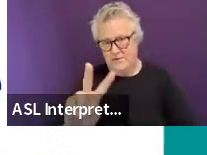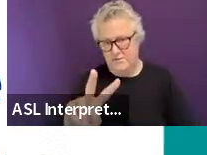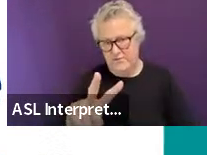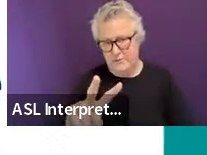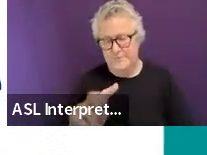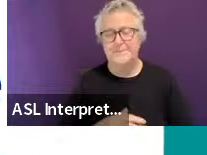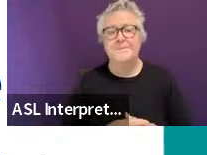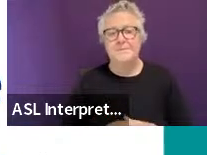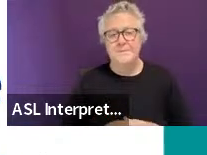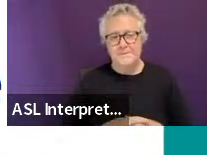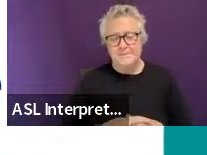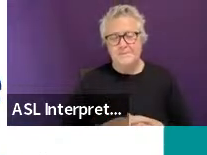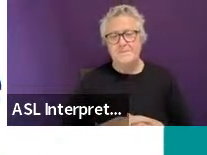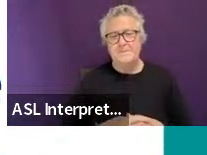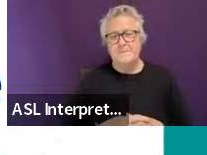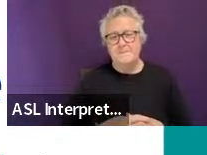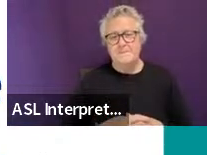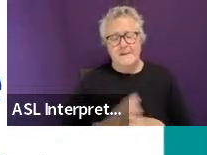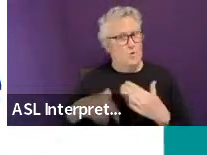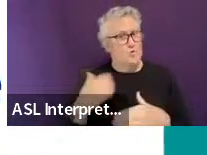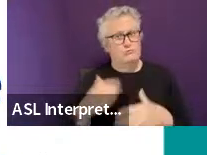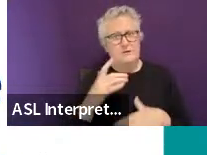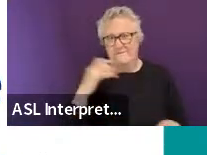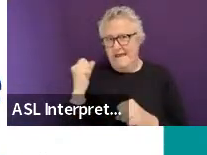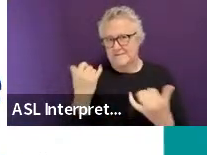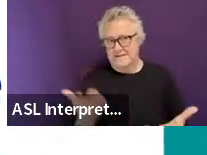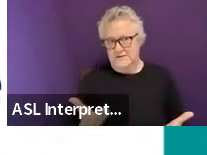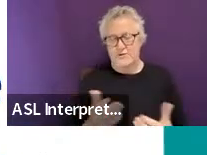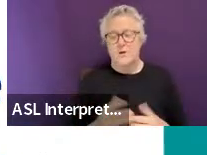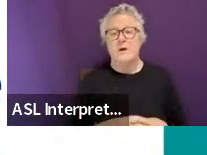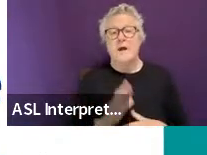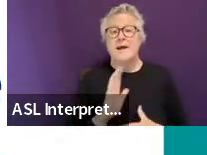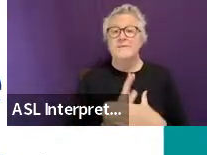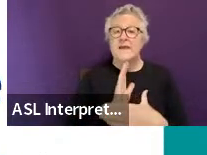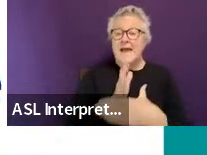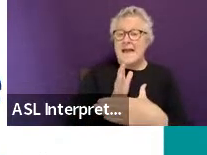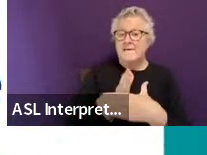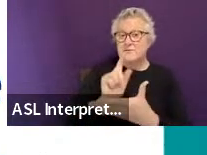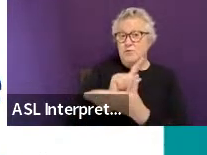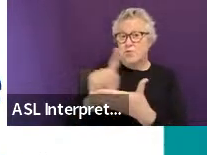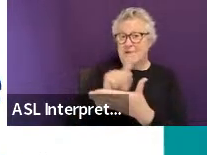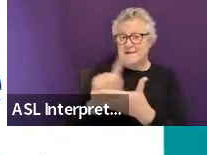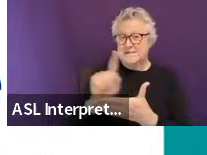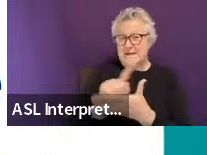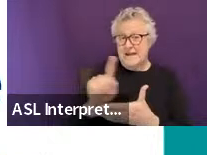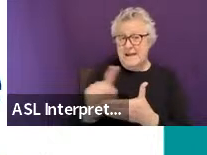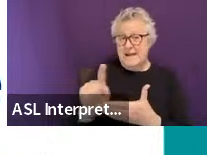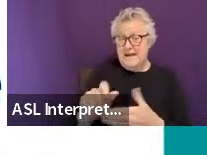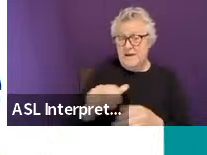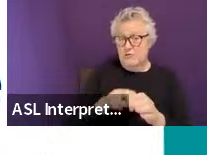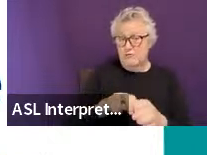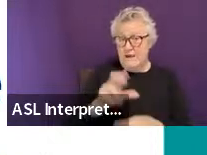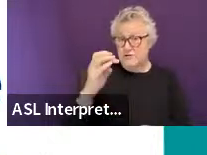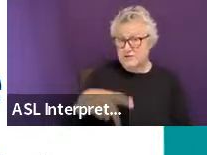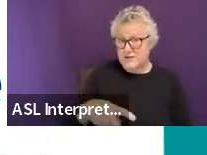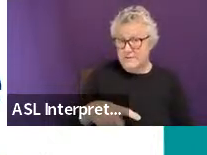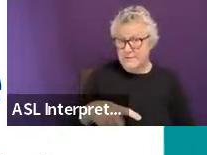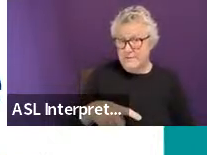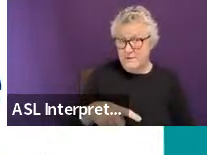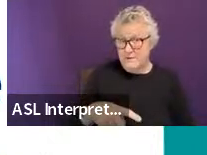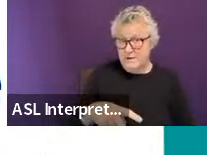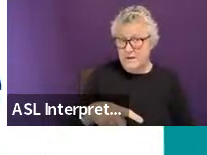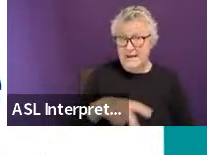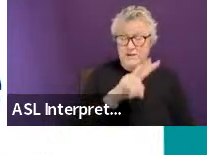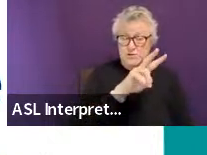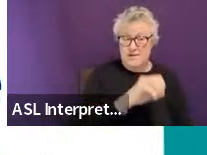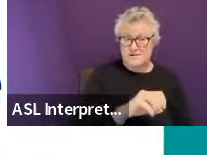All right, I'm going really fast here. And the average weekday ridership mode in 2008, excuse